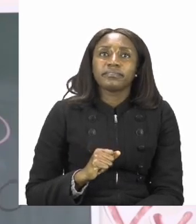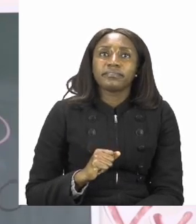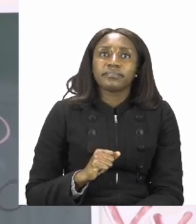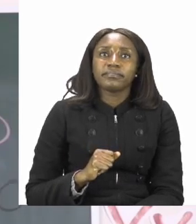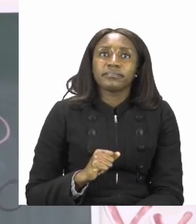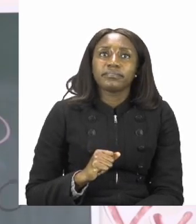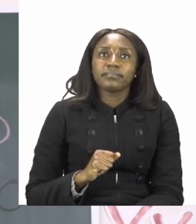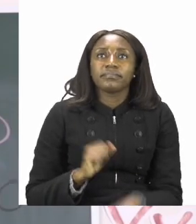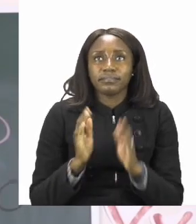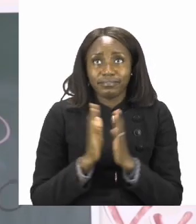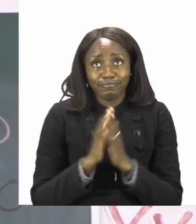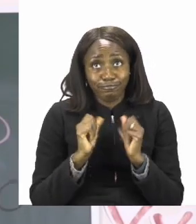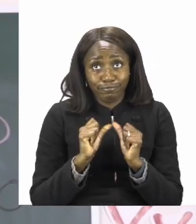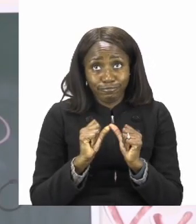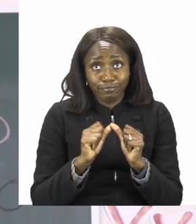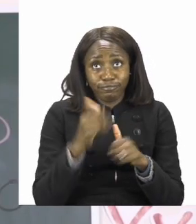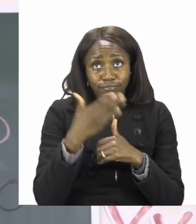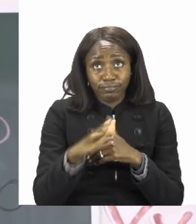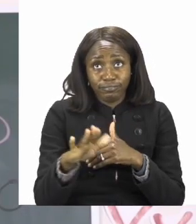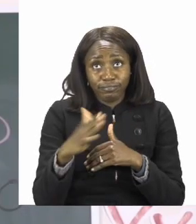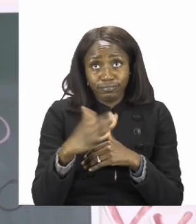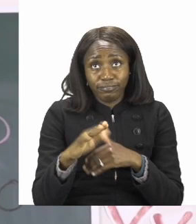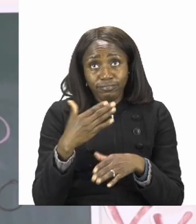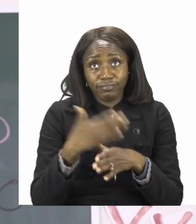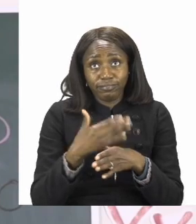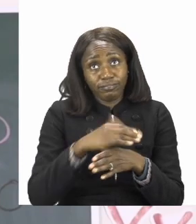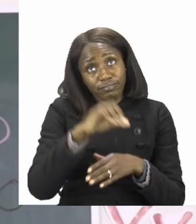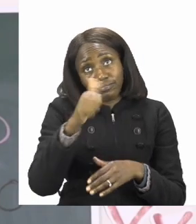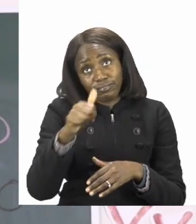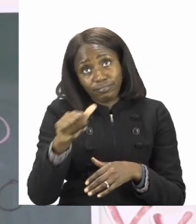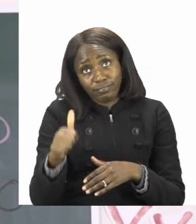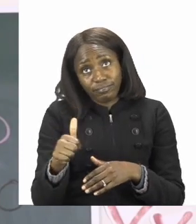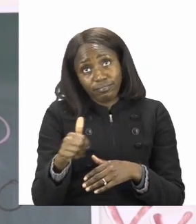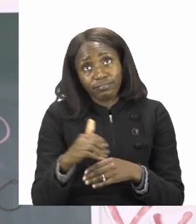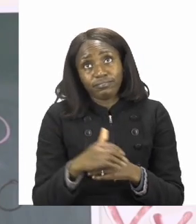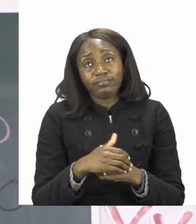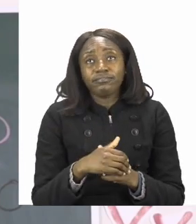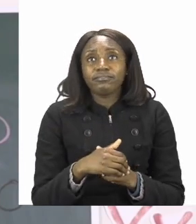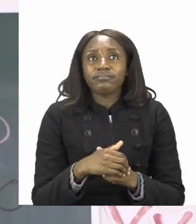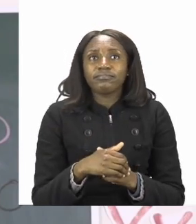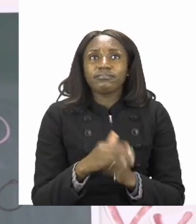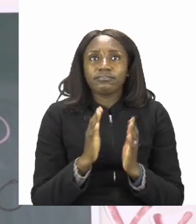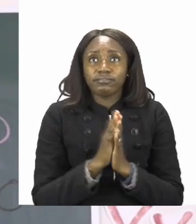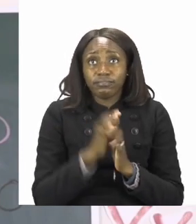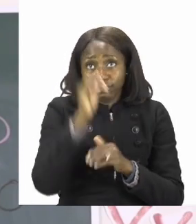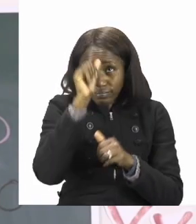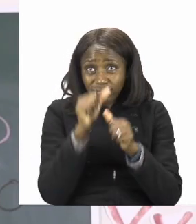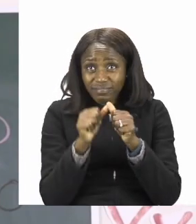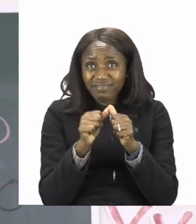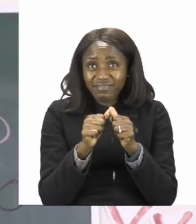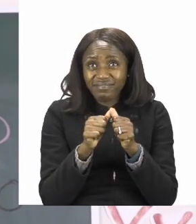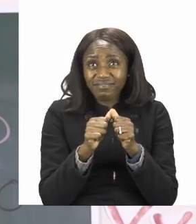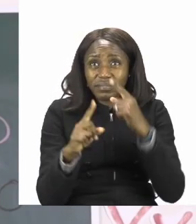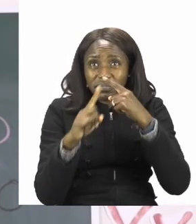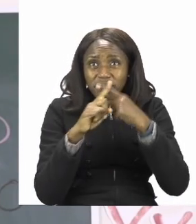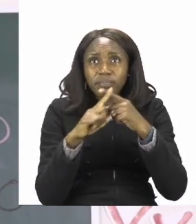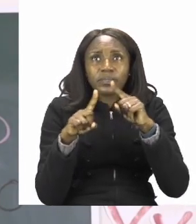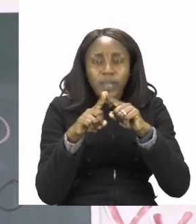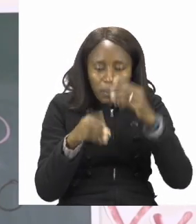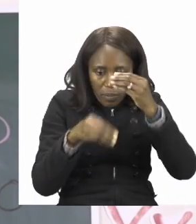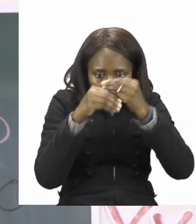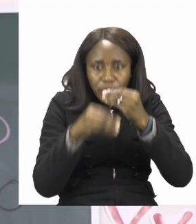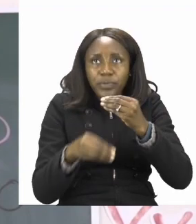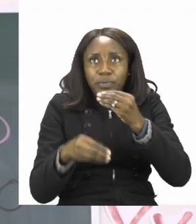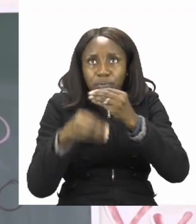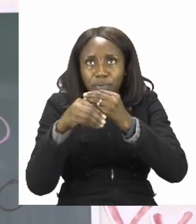So go ahead and complete your exercise for today. Don't forget that multiplication is just repeated addition.